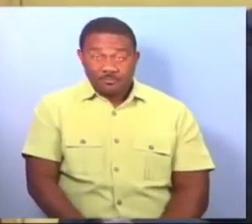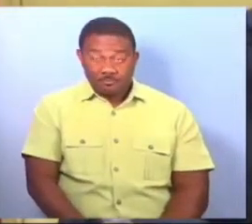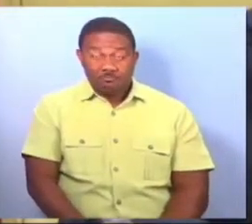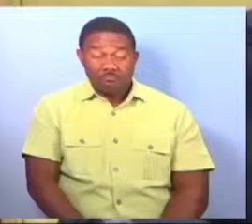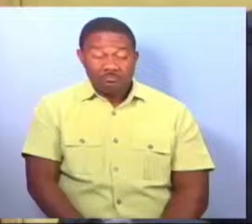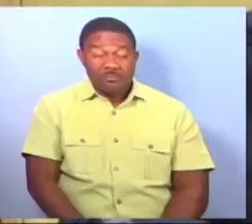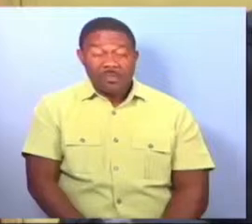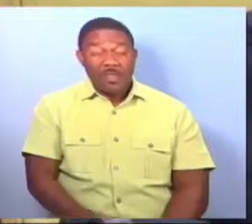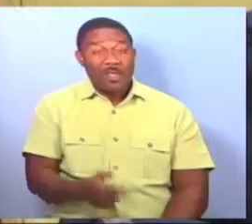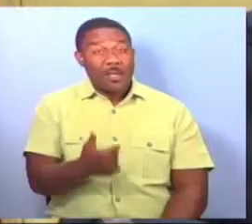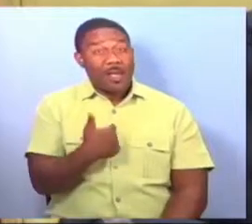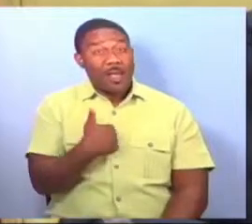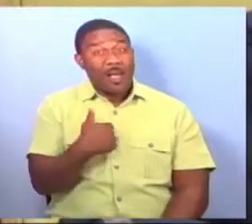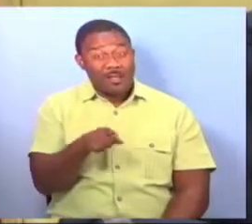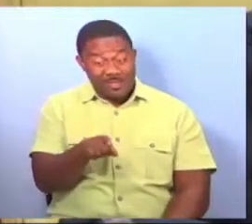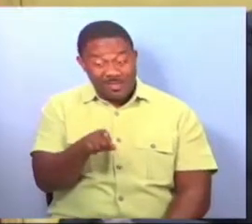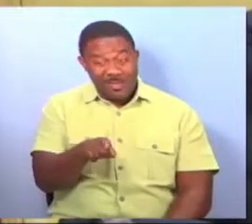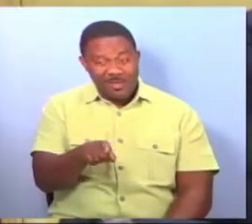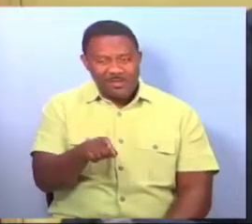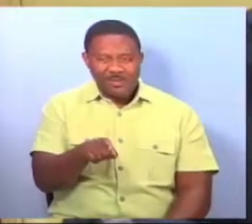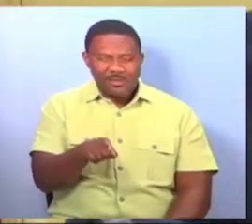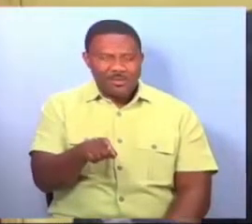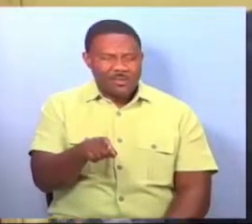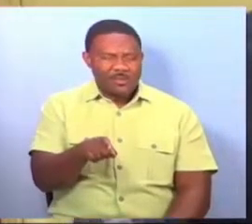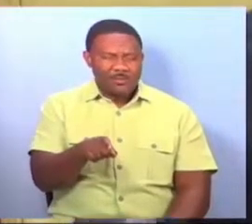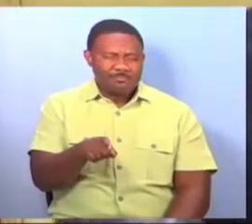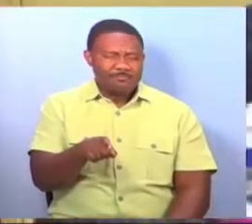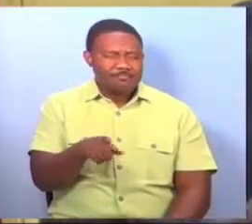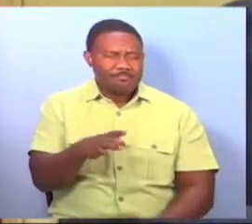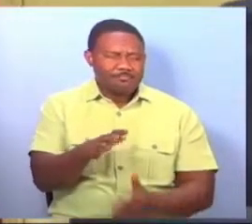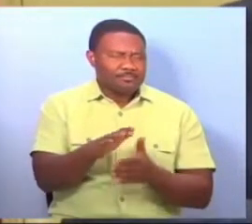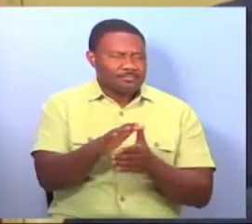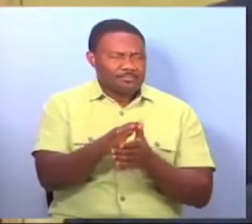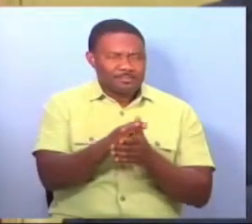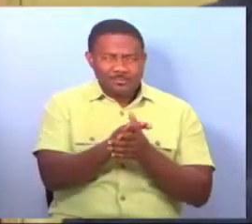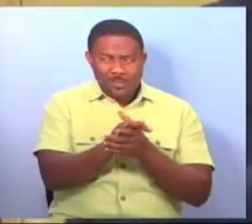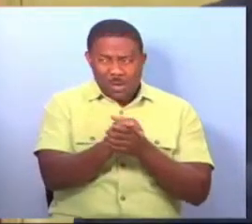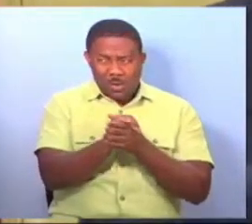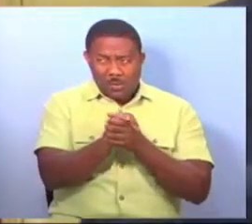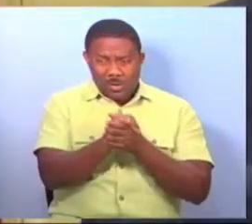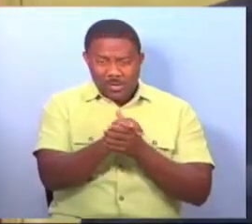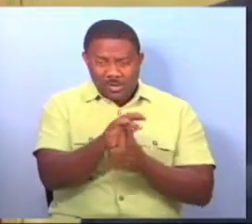leadership of the 8th Parliament and the 7th Parliament